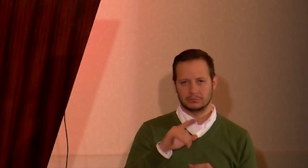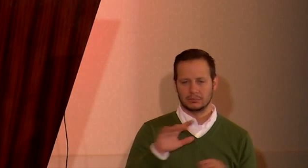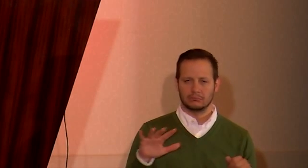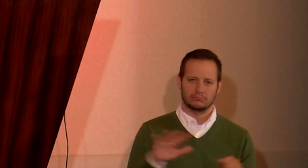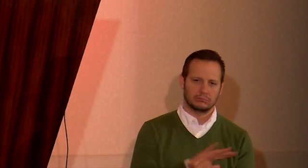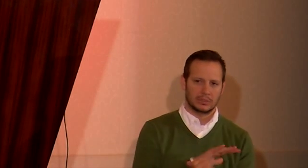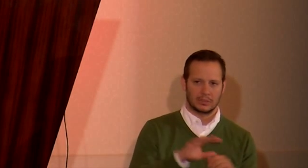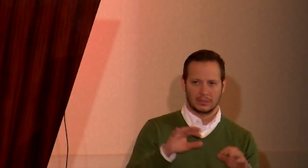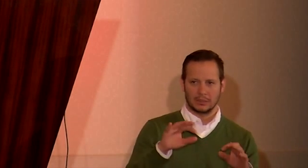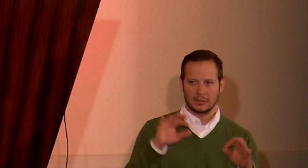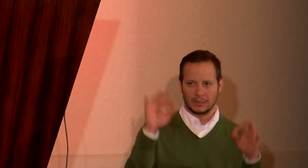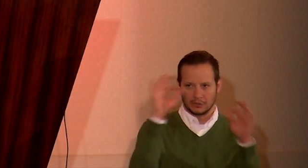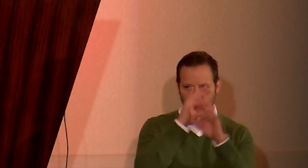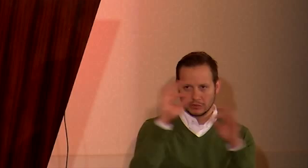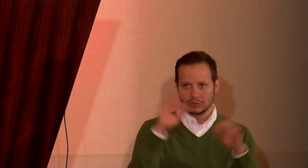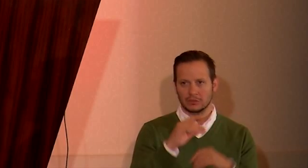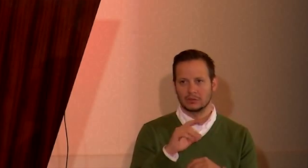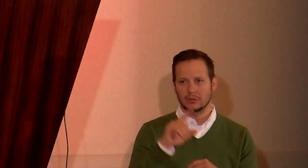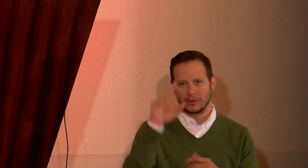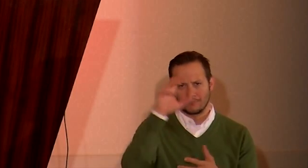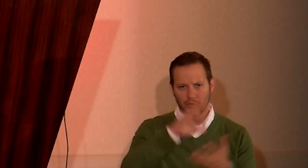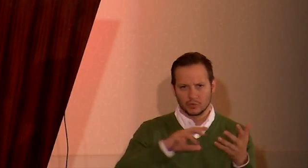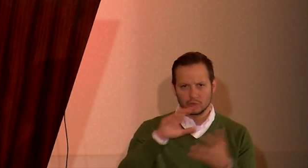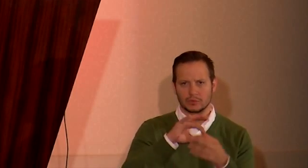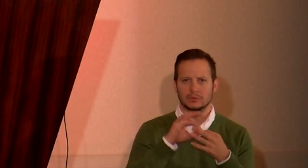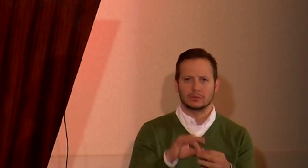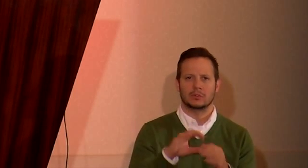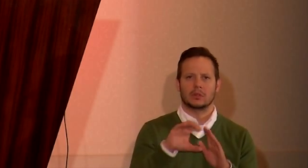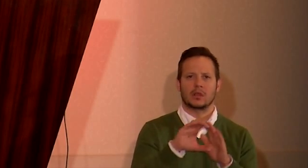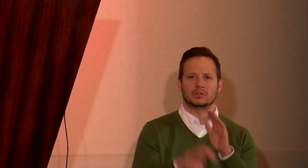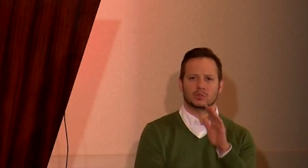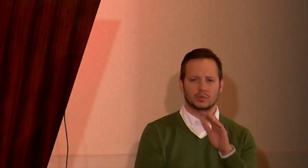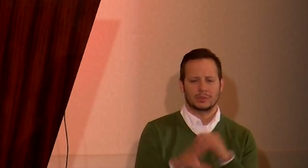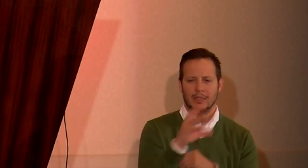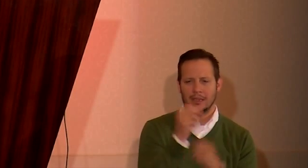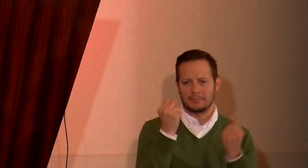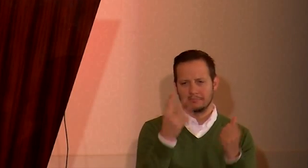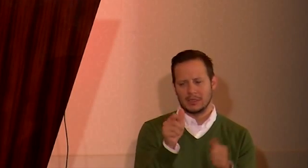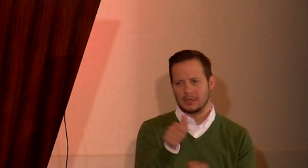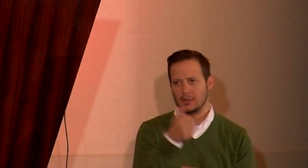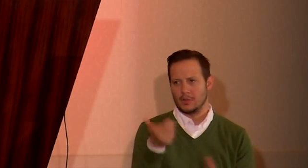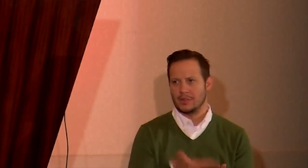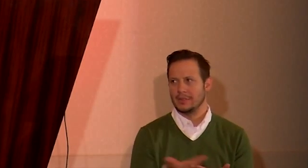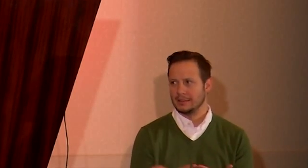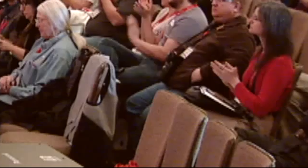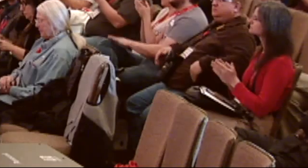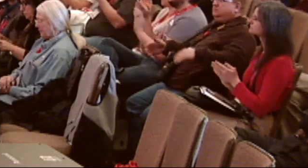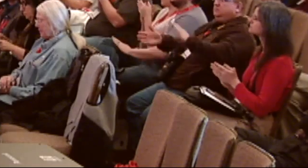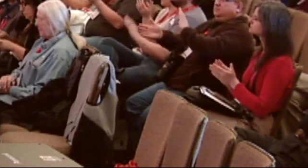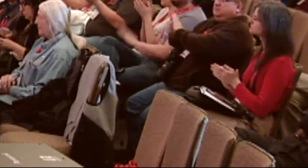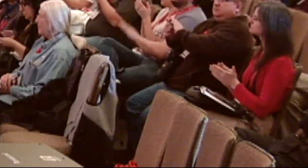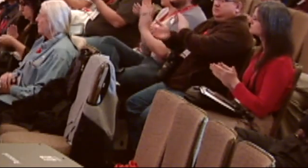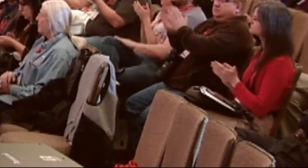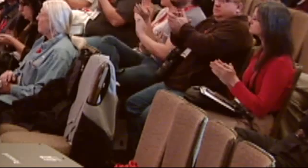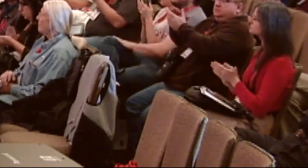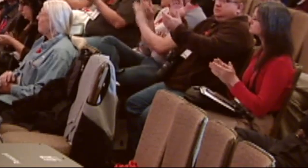and confusion about the Constitution and so many other things. And